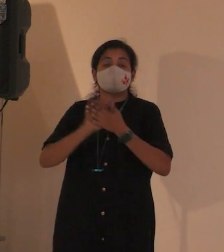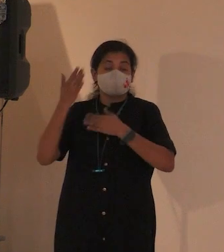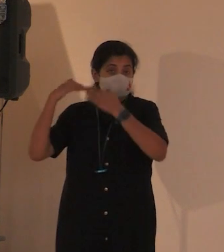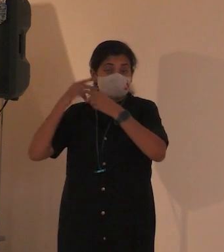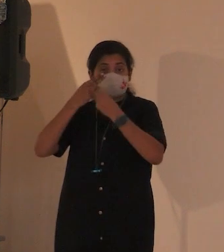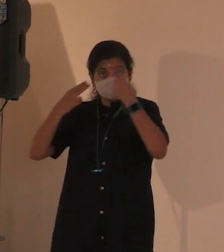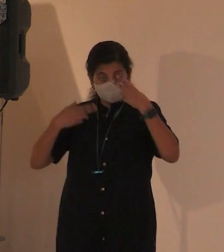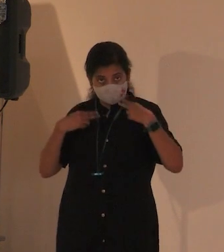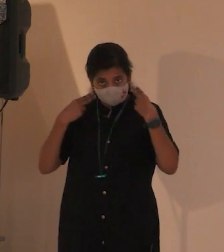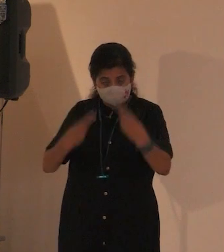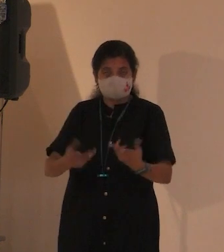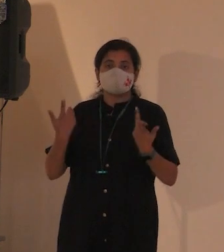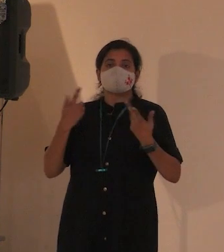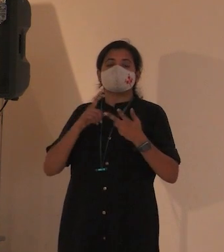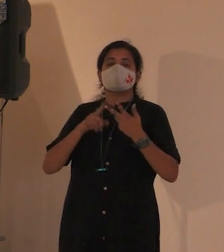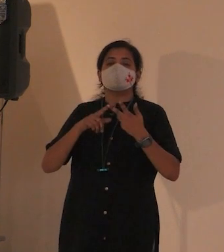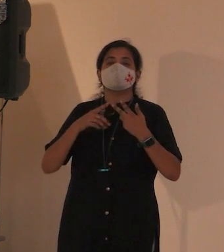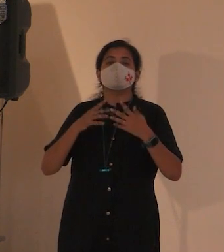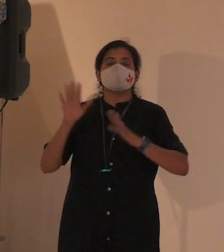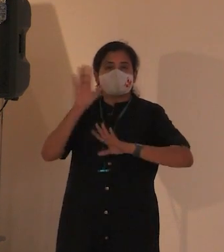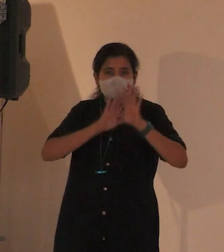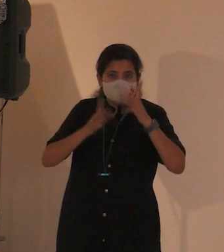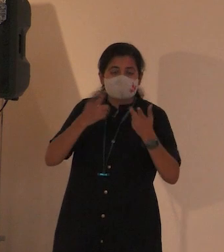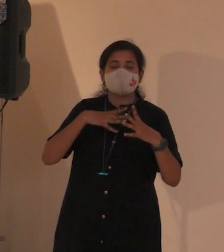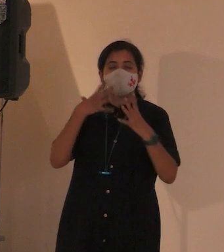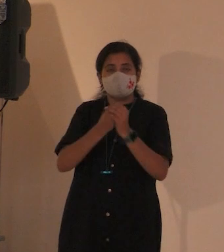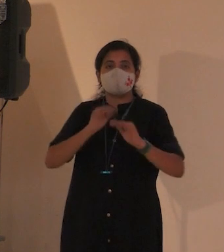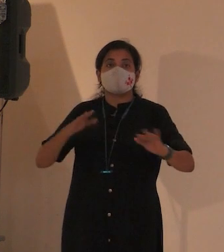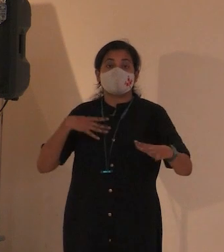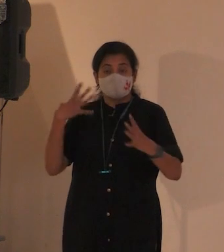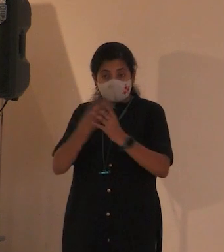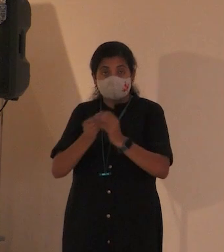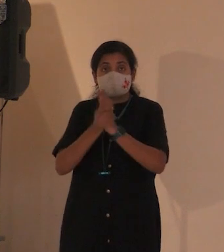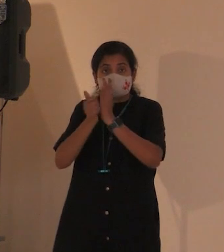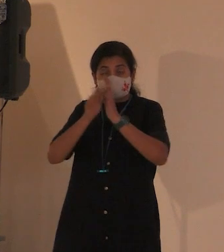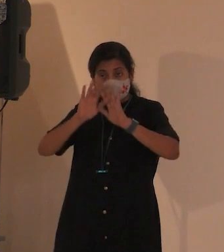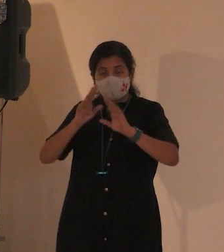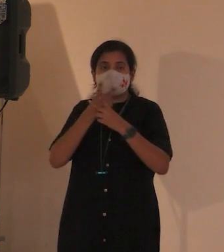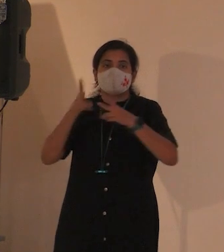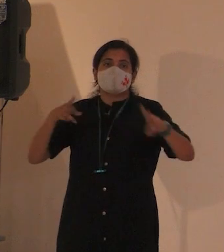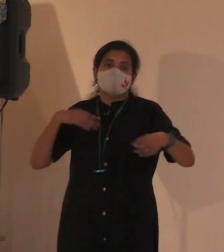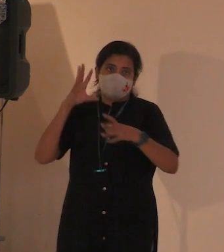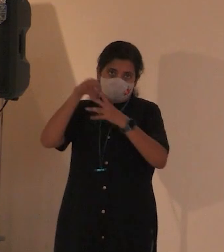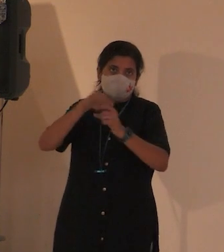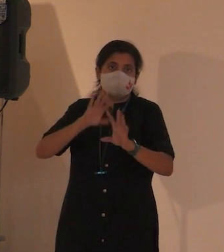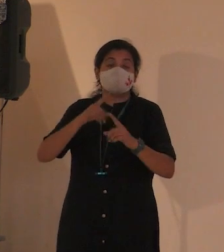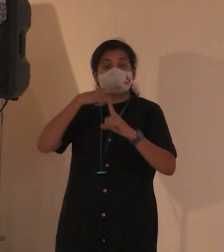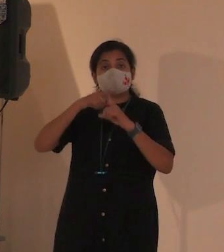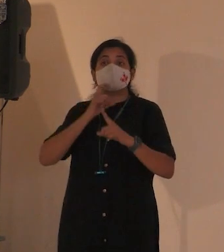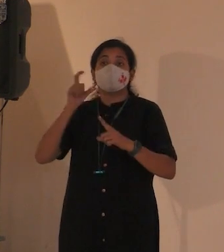storytellers, we have artists who come and work with children in different capacities. We also have college